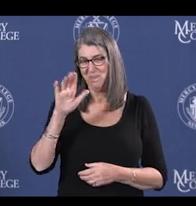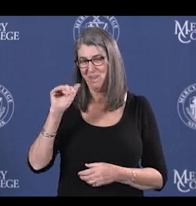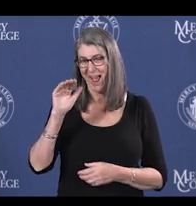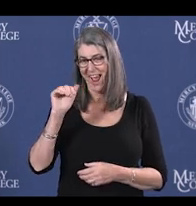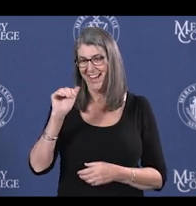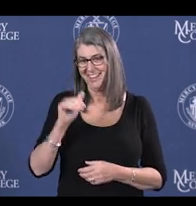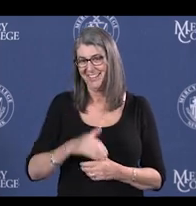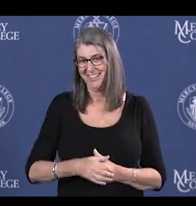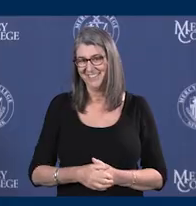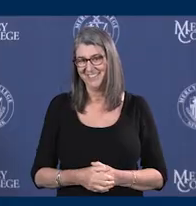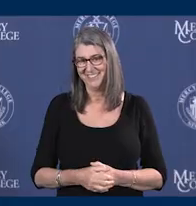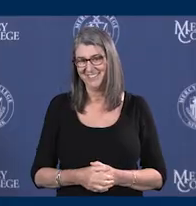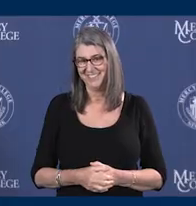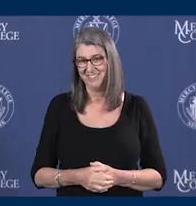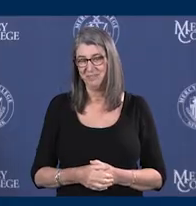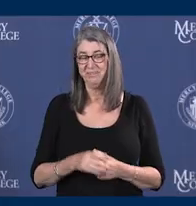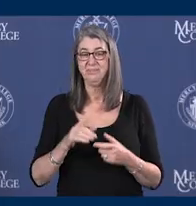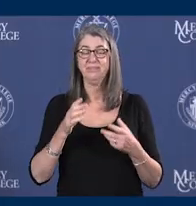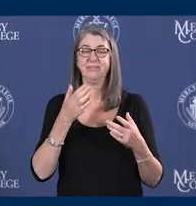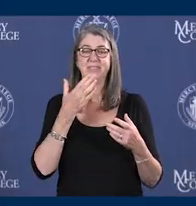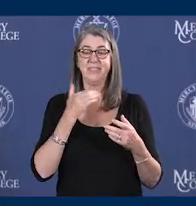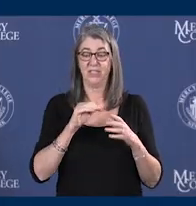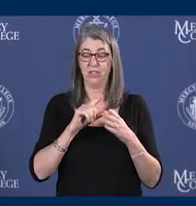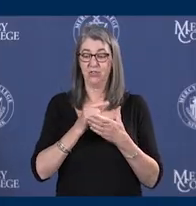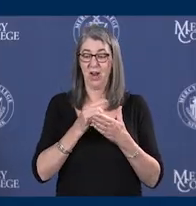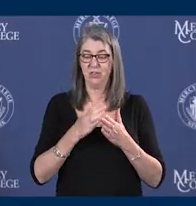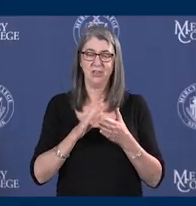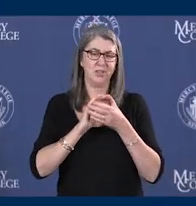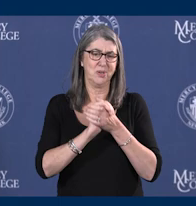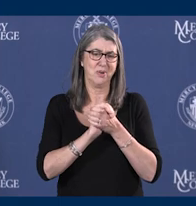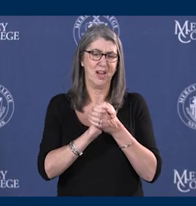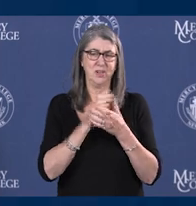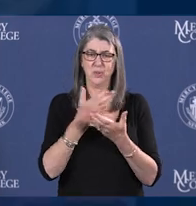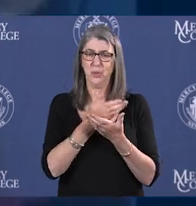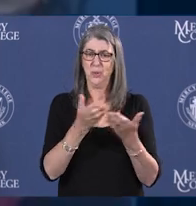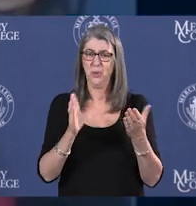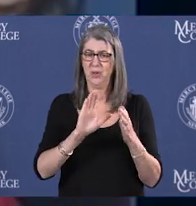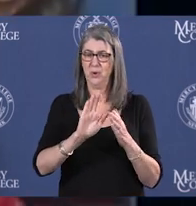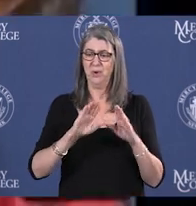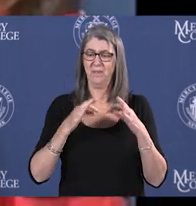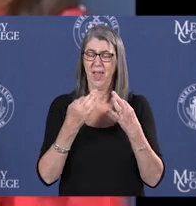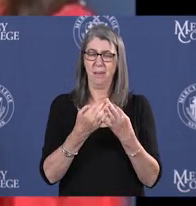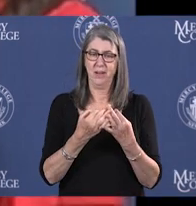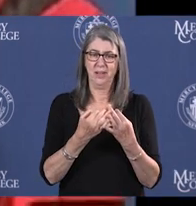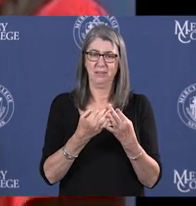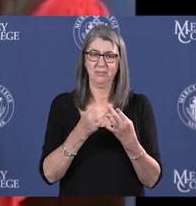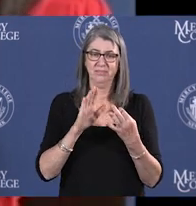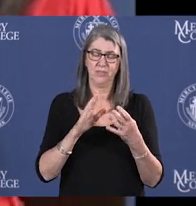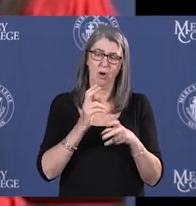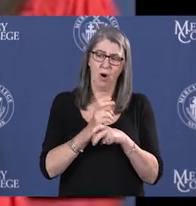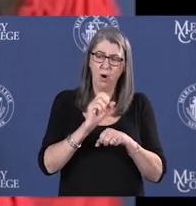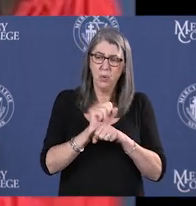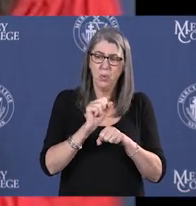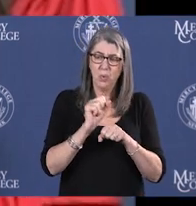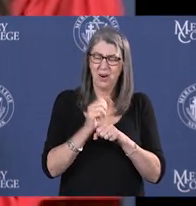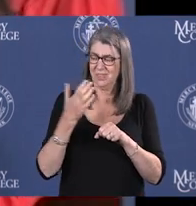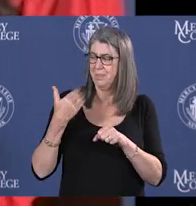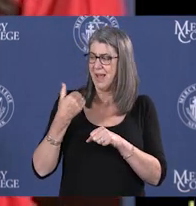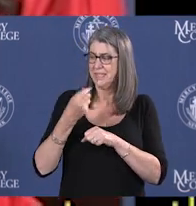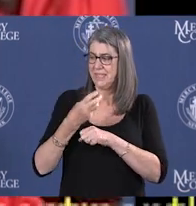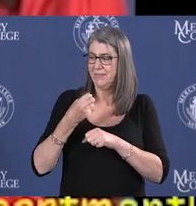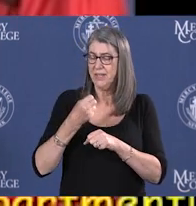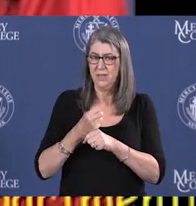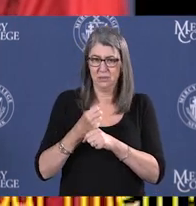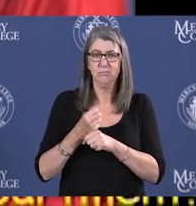Bye. To your graduates, congratulations to you and your families. Your hard work over the last